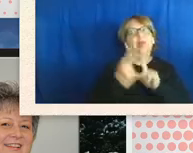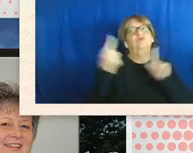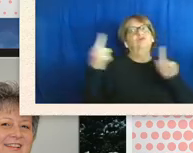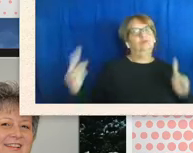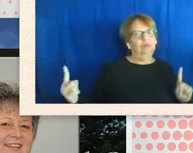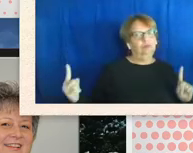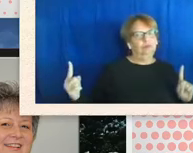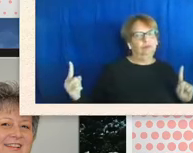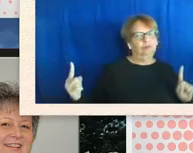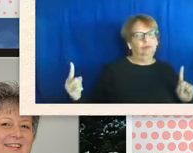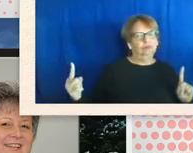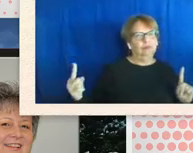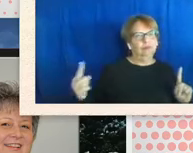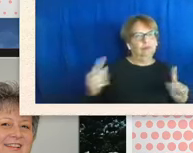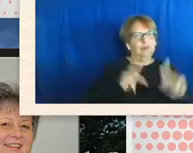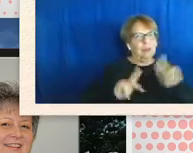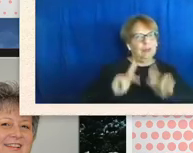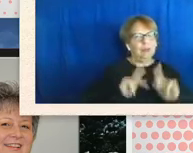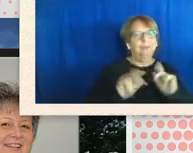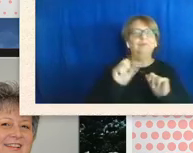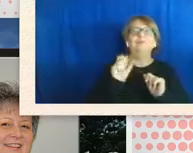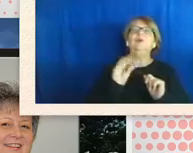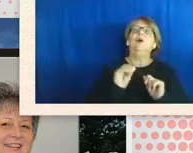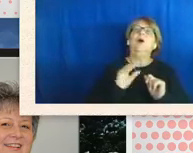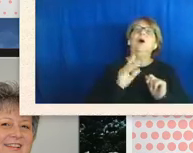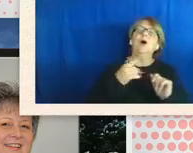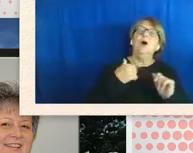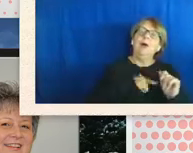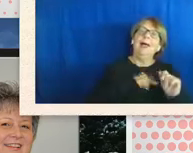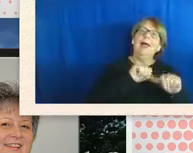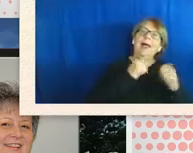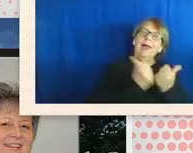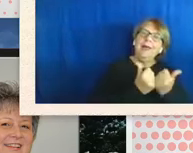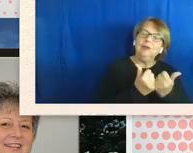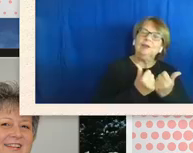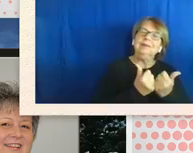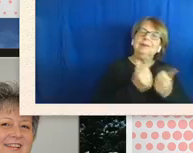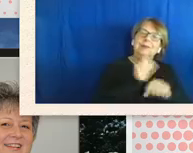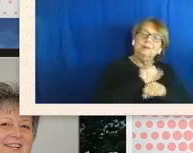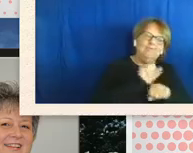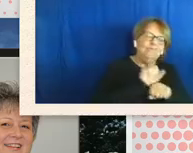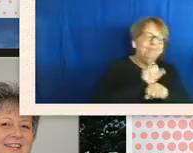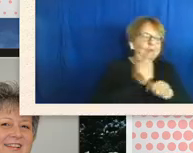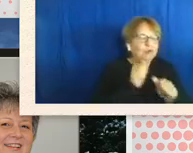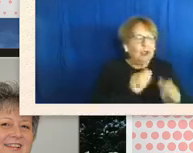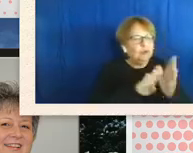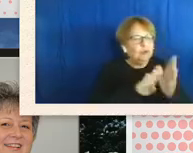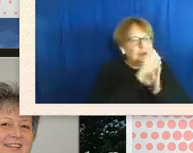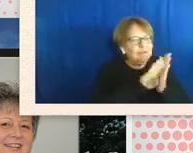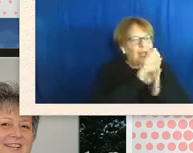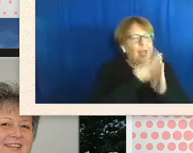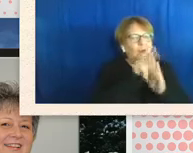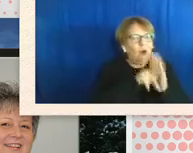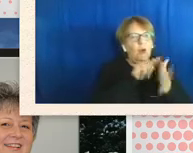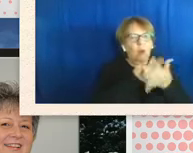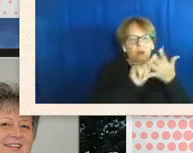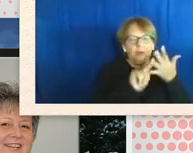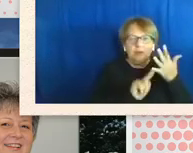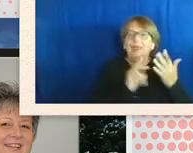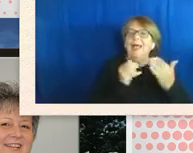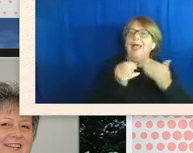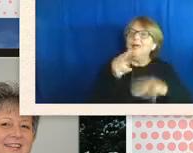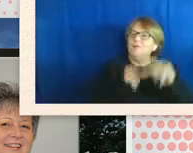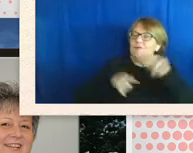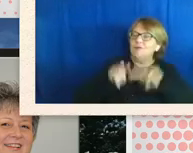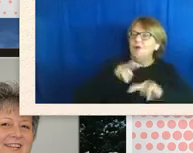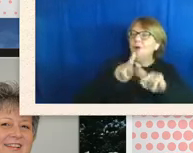again, we're working as an agency in developing some protocols and also reviewing those plans from the